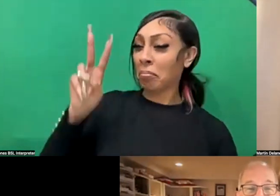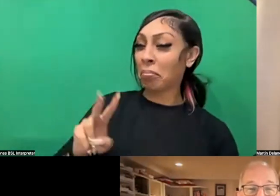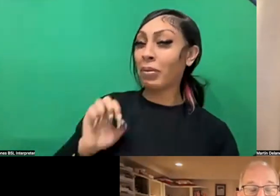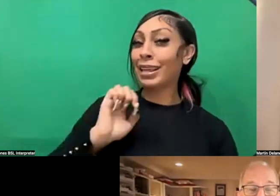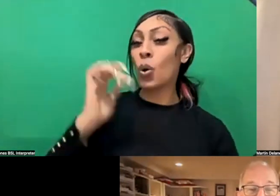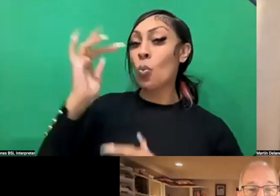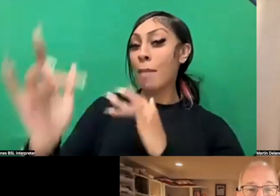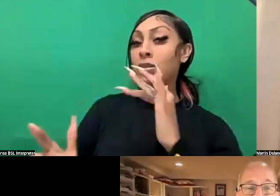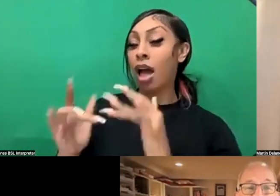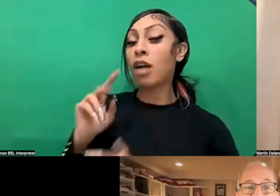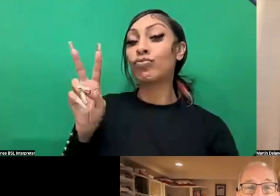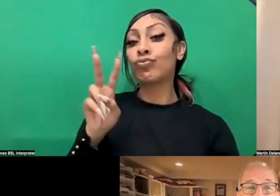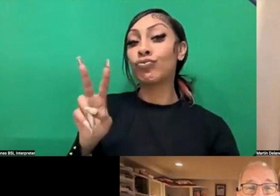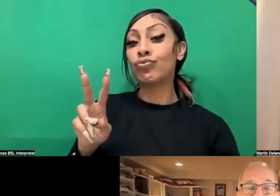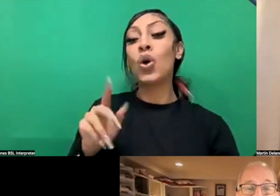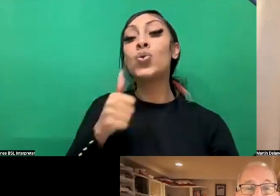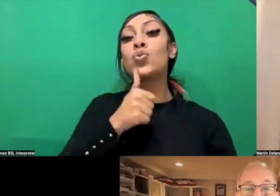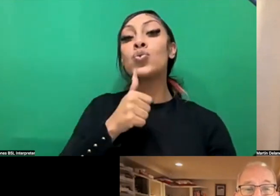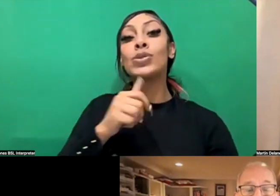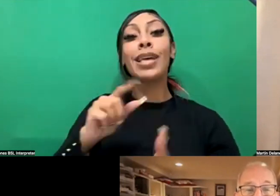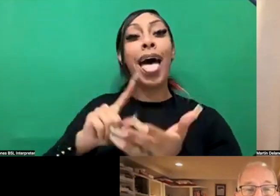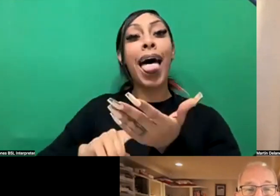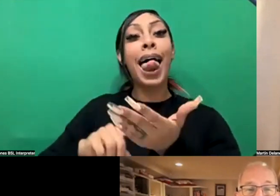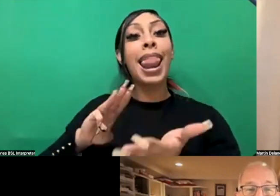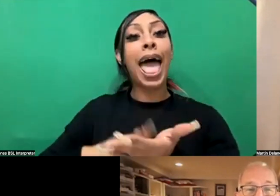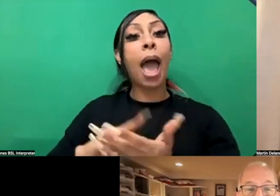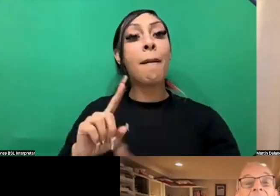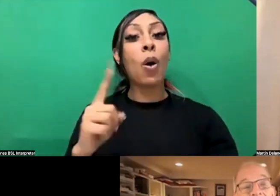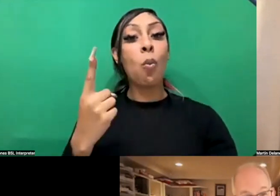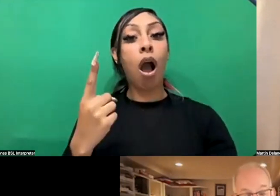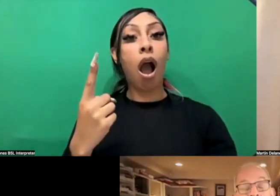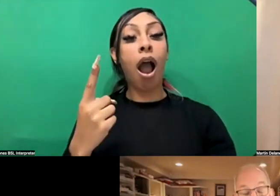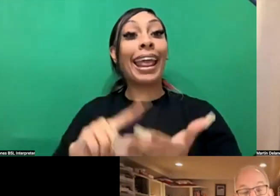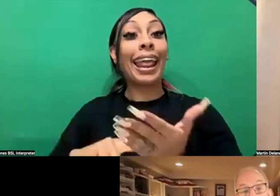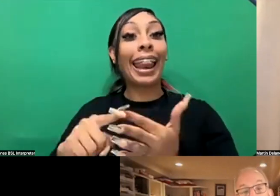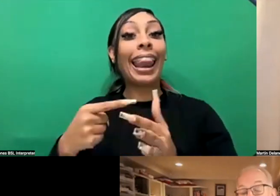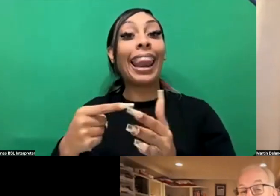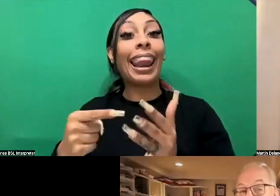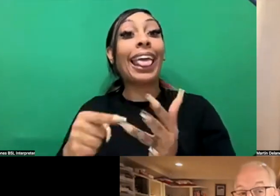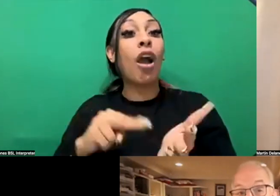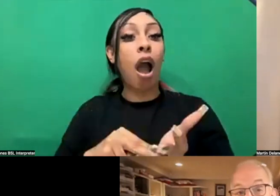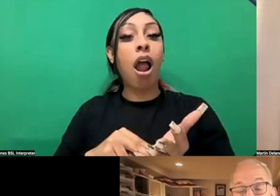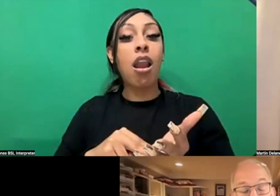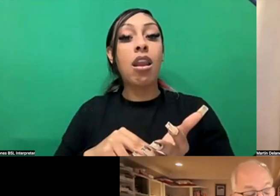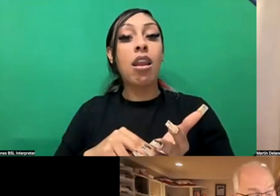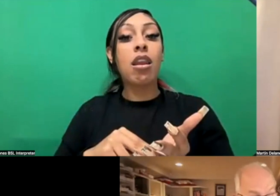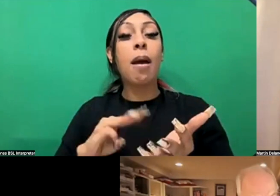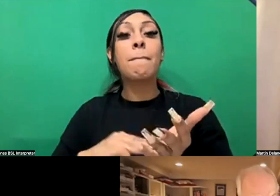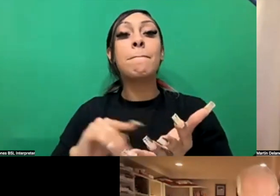says on there that you used the LM1 on a Leon Russell album. Is that correct? Well, it wasn't the LM1.